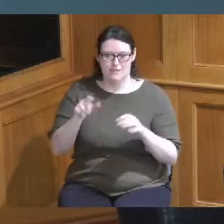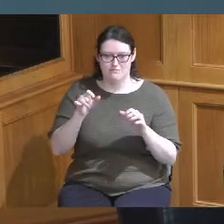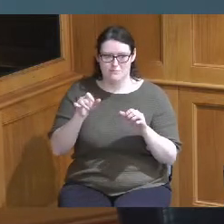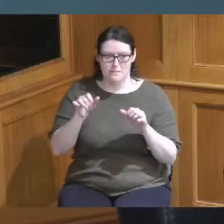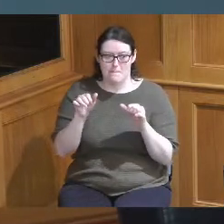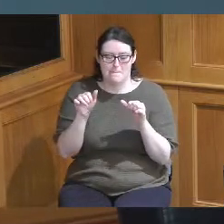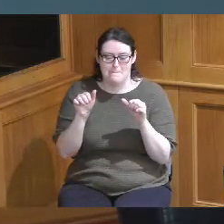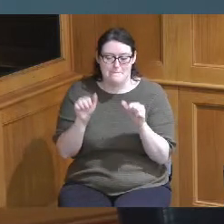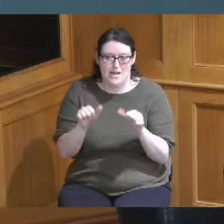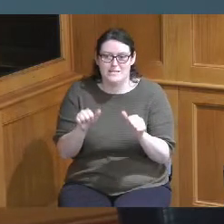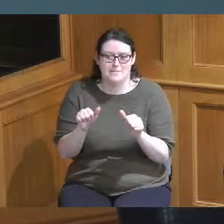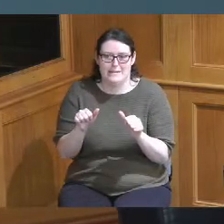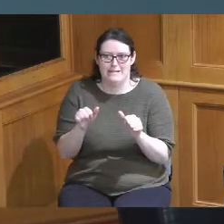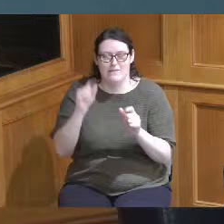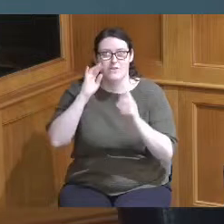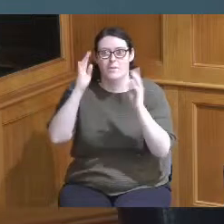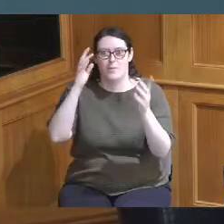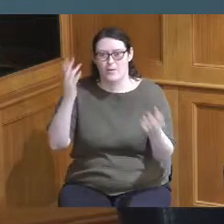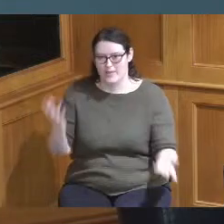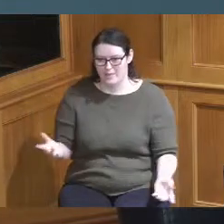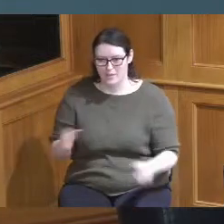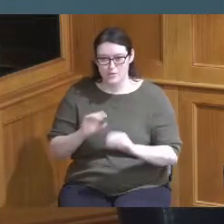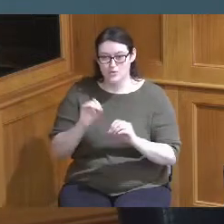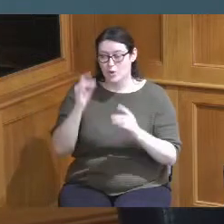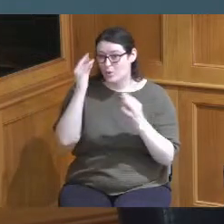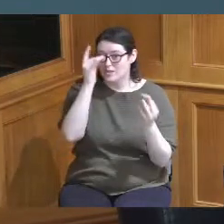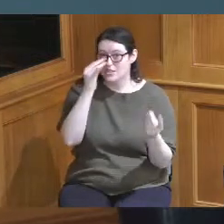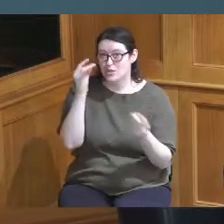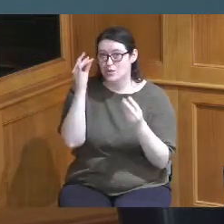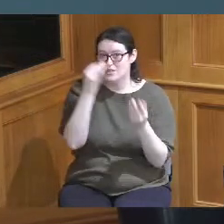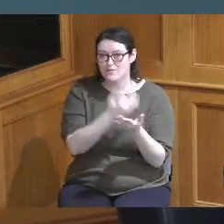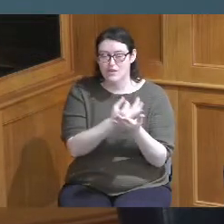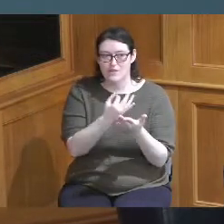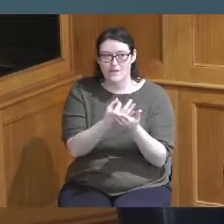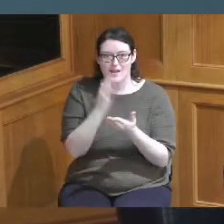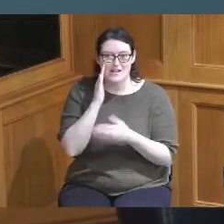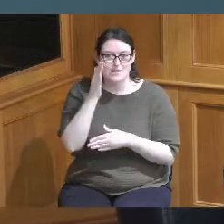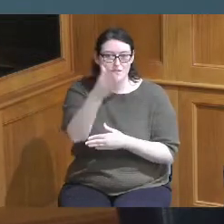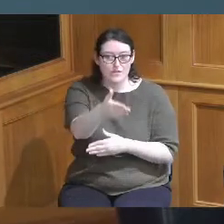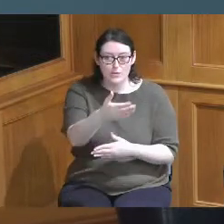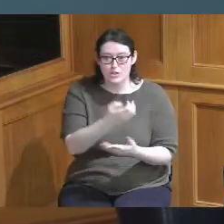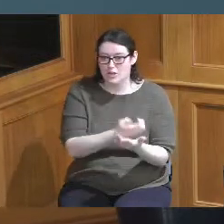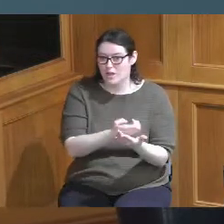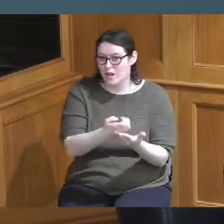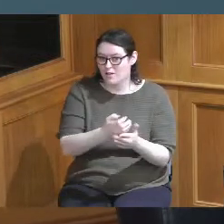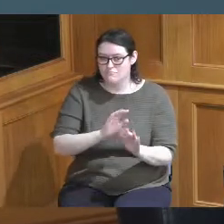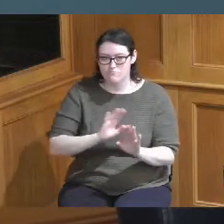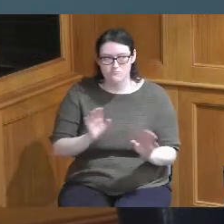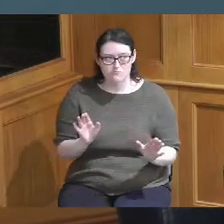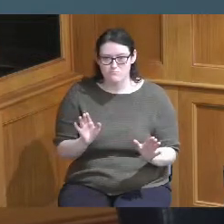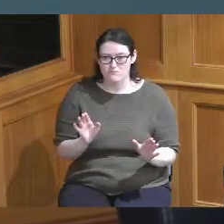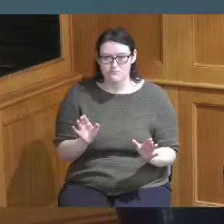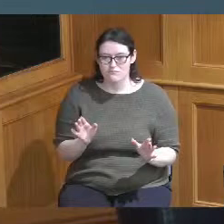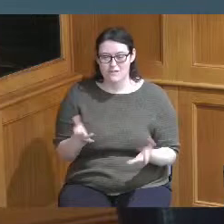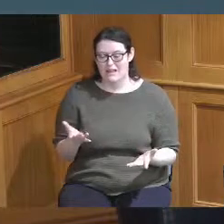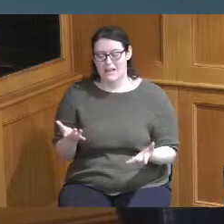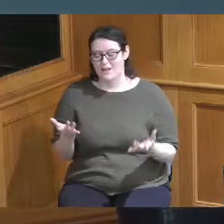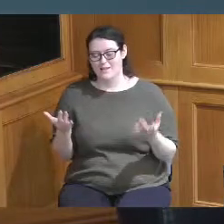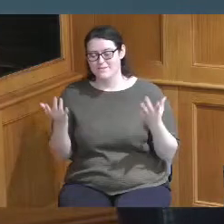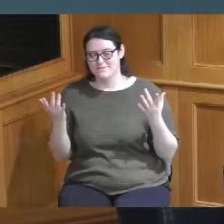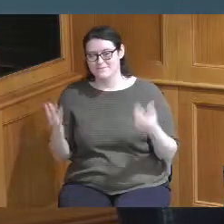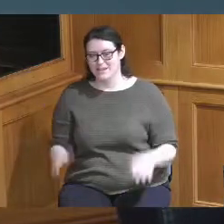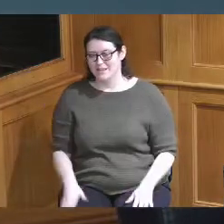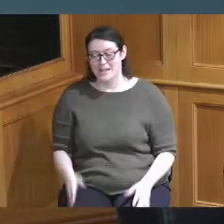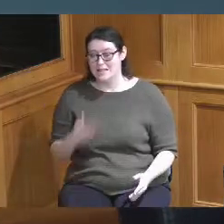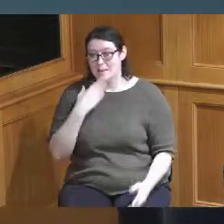made. There was no consideration of our financial landscape in the future. So yeah, it's just